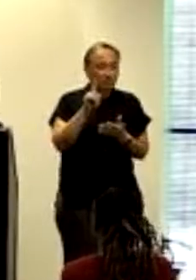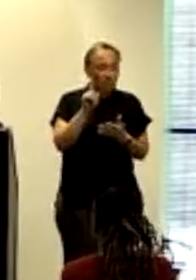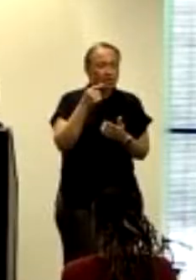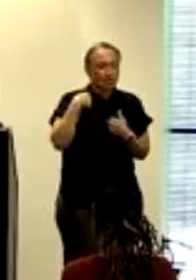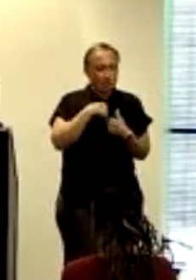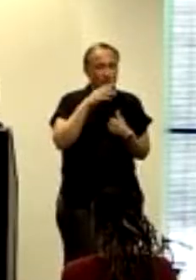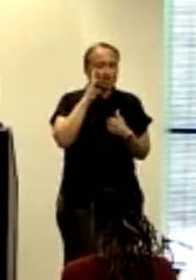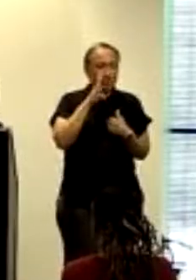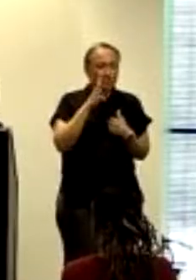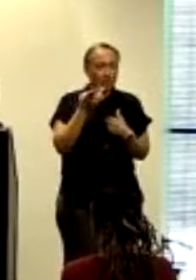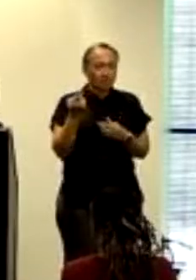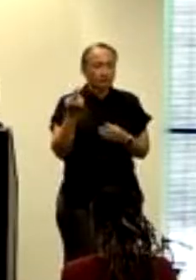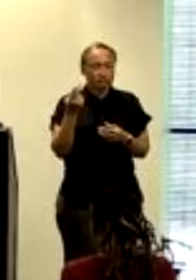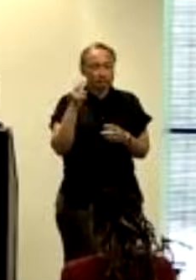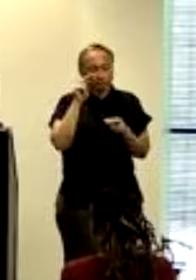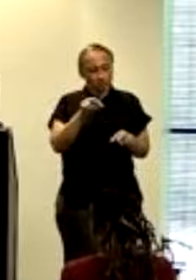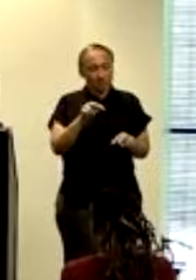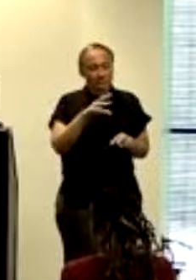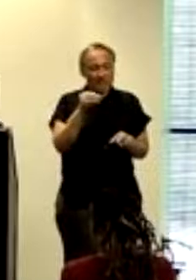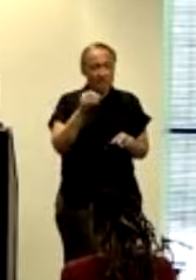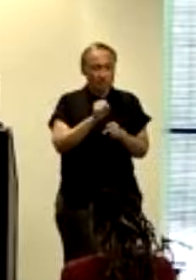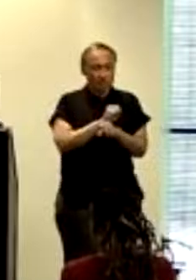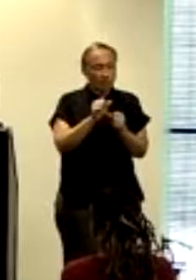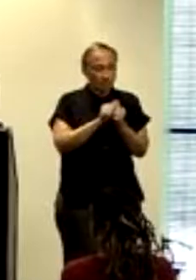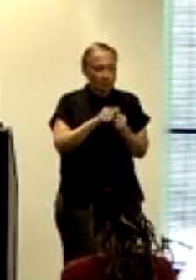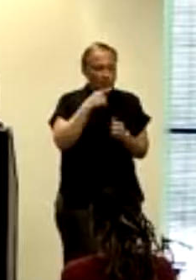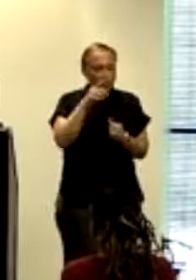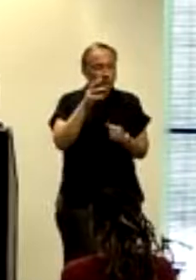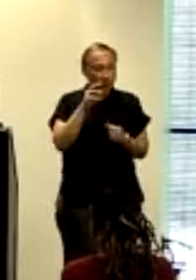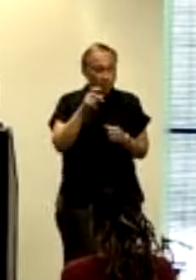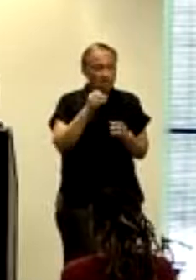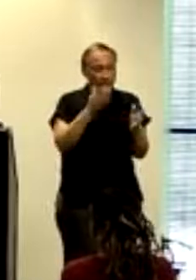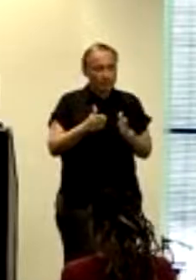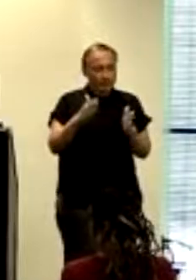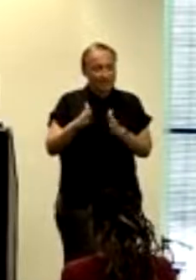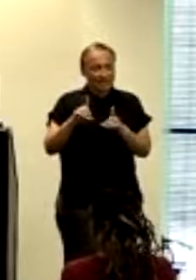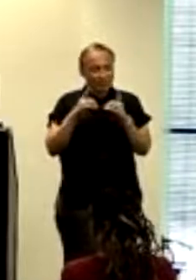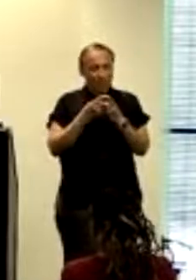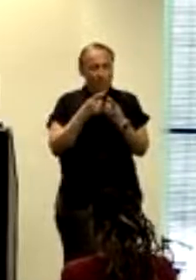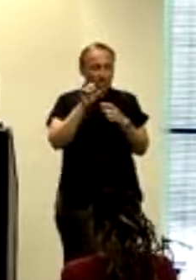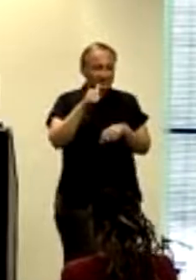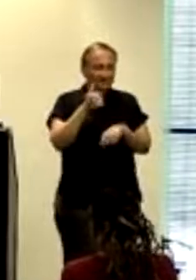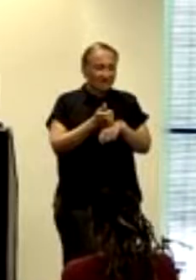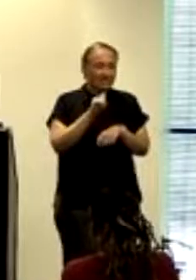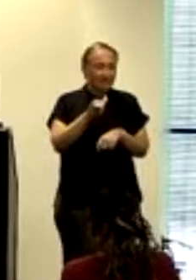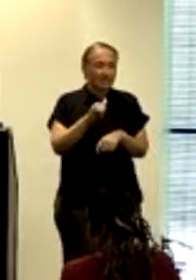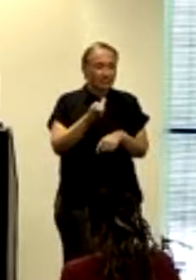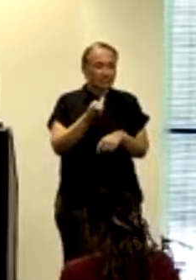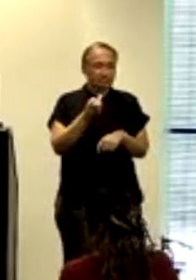we will come in and work with Public Works and the planning department to set those